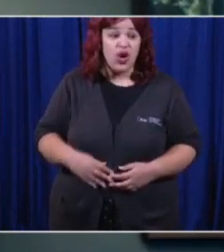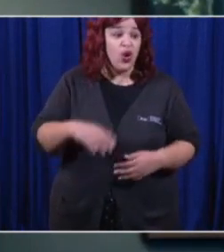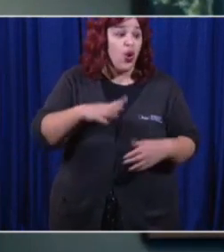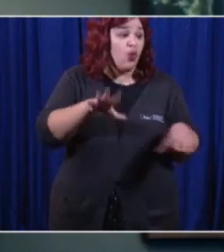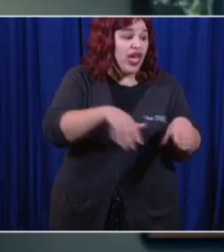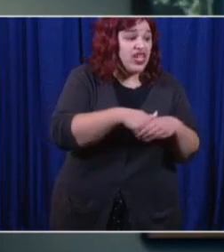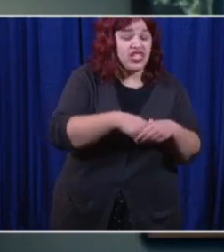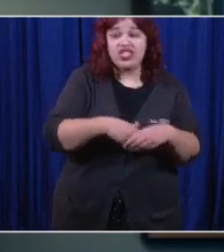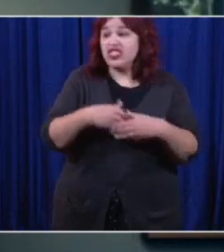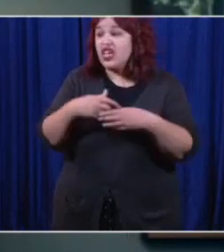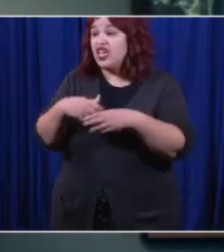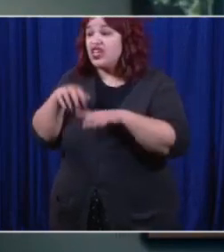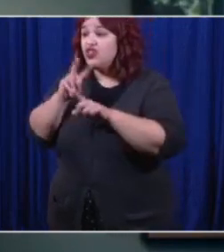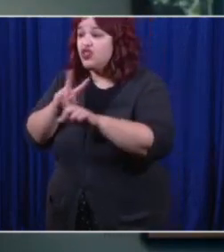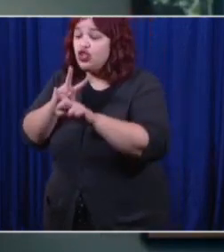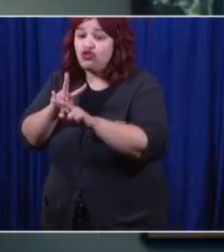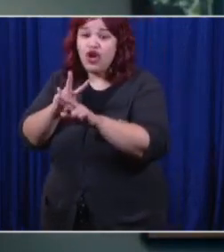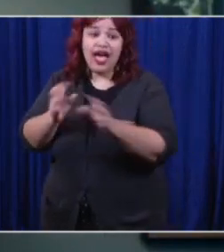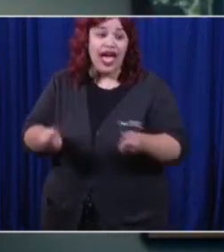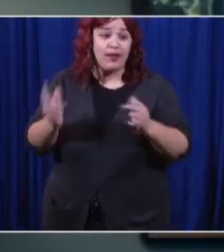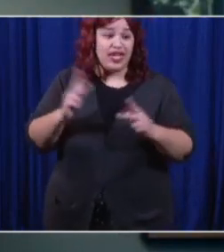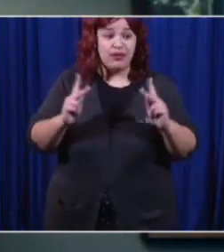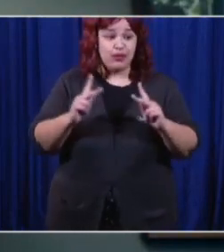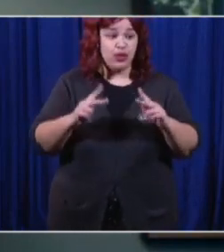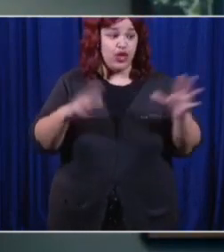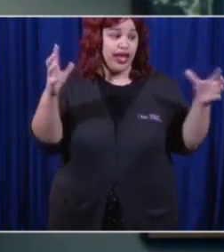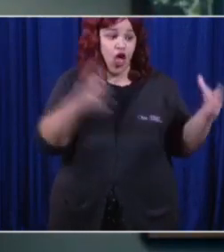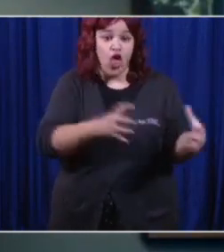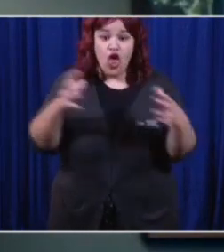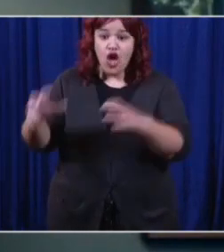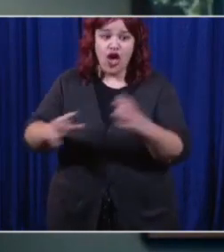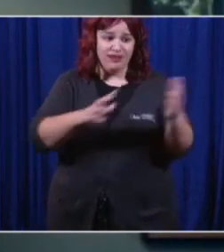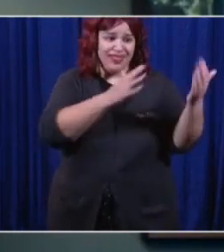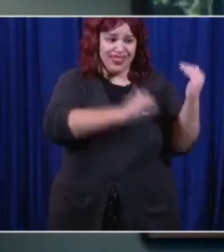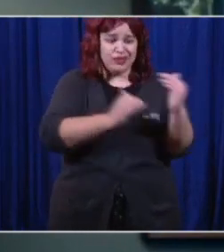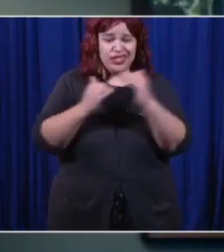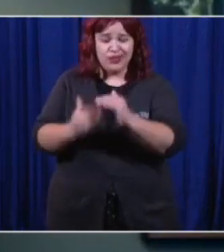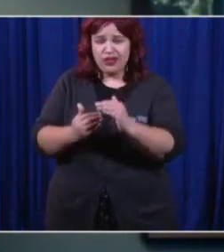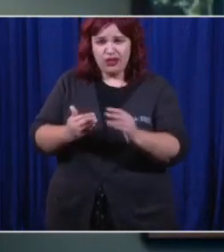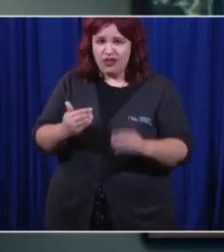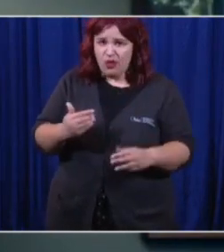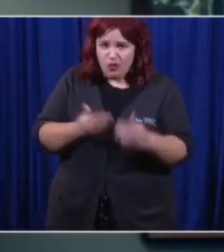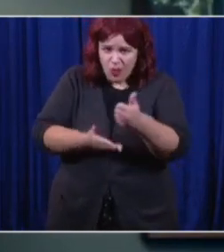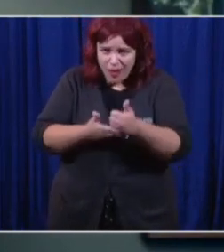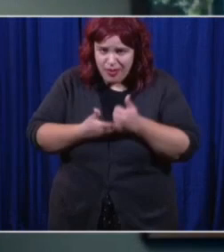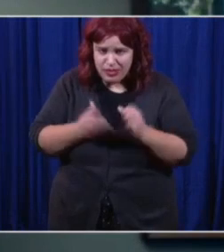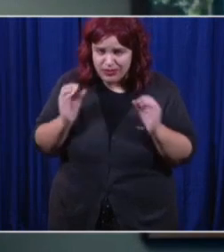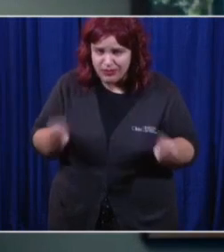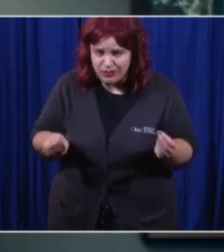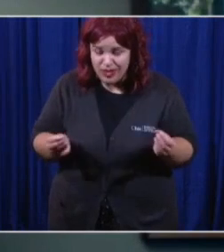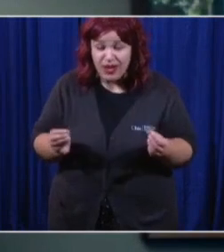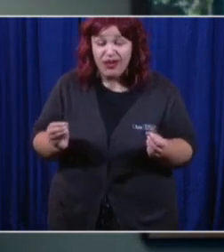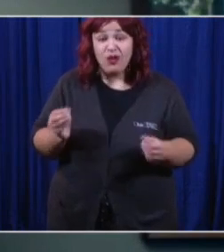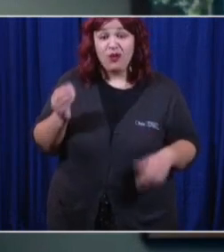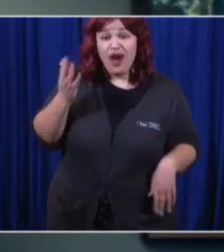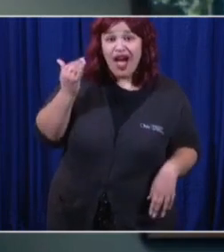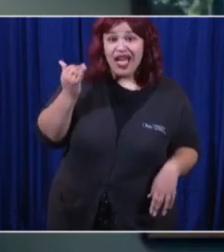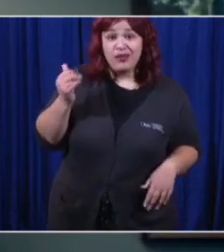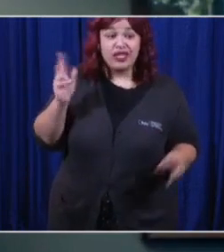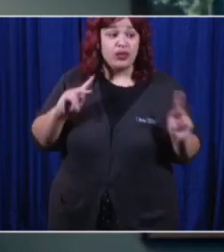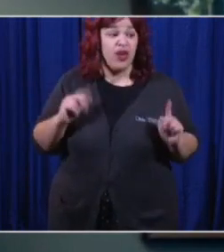because short of going in people's basements, right, or going to the places that they're gathering after that, which is really what we're looking for